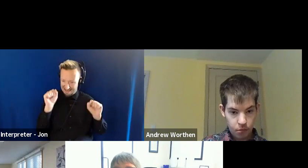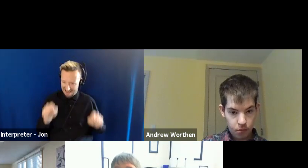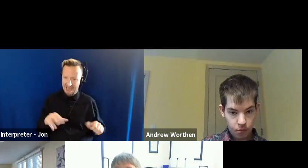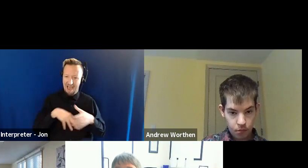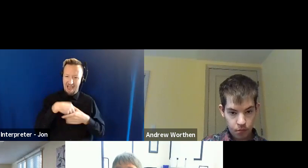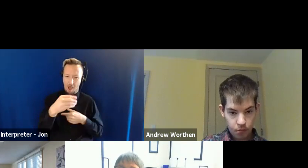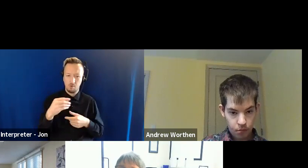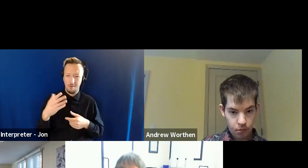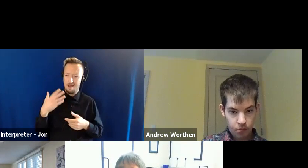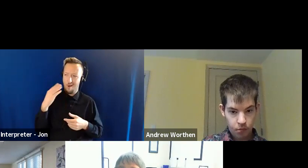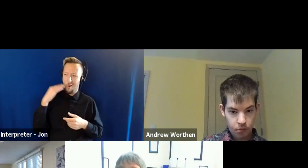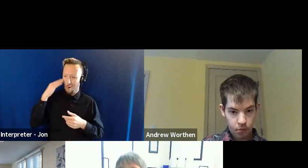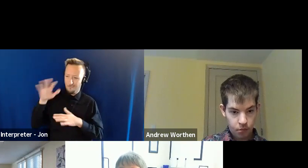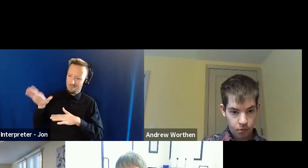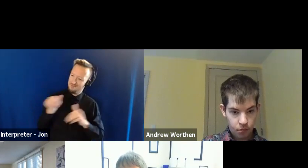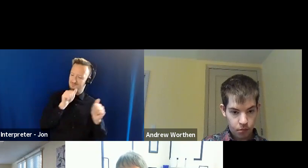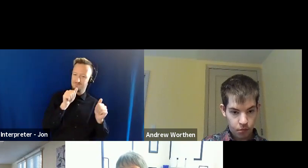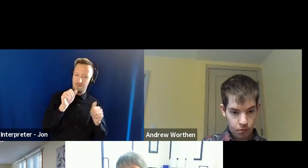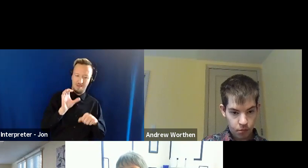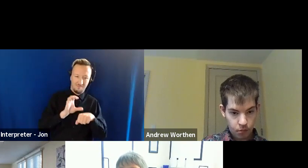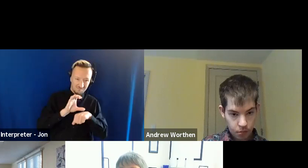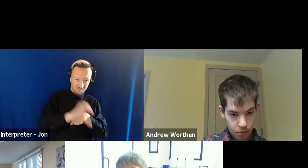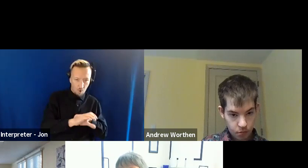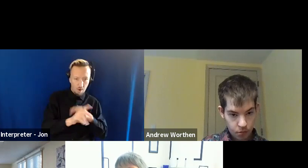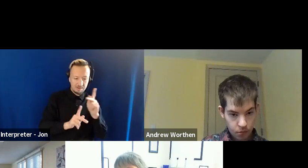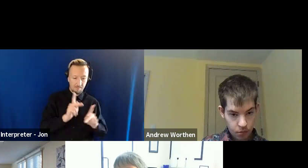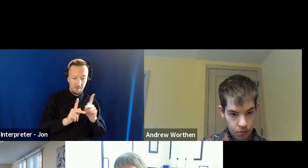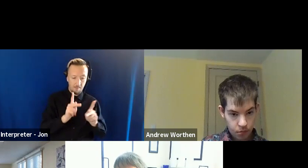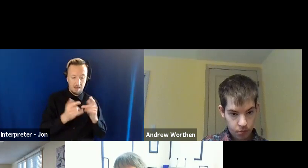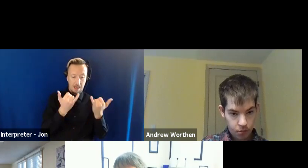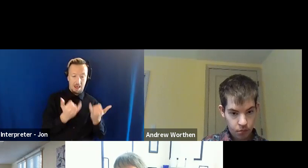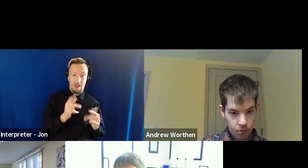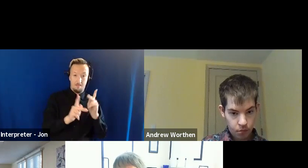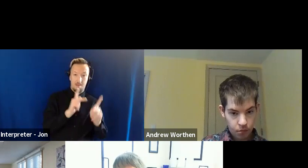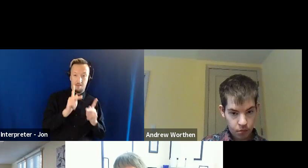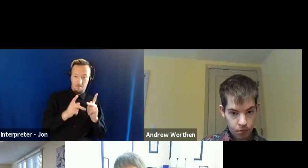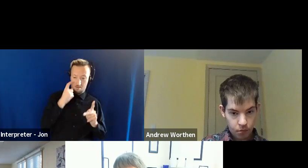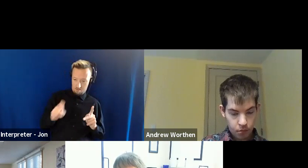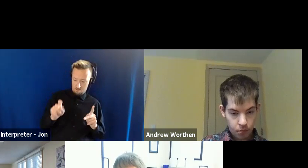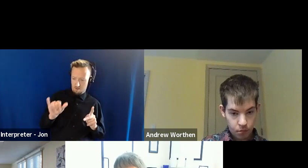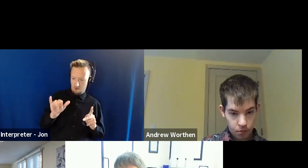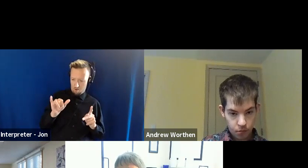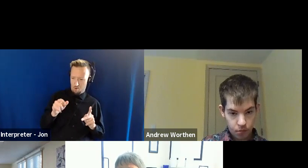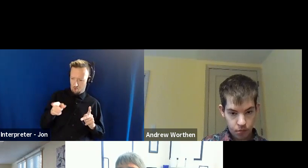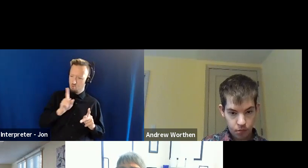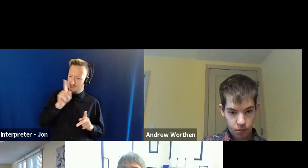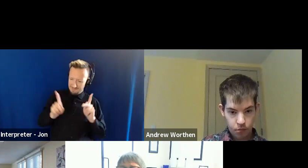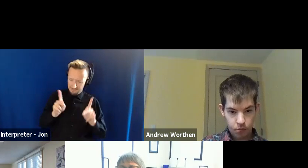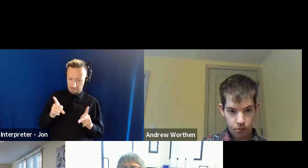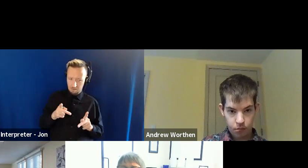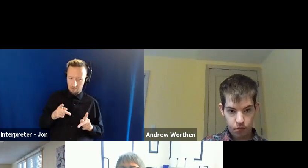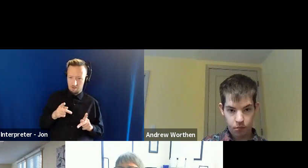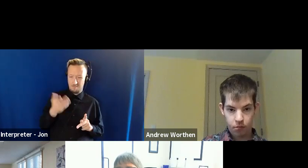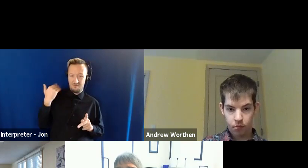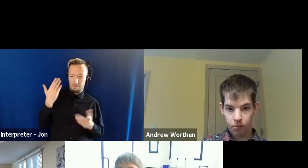the community, which then forced people to start getting to know us as real people and not as these scary people that, you